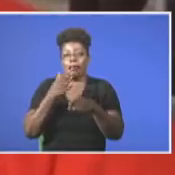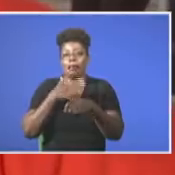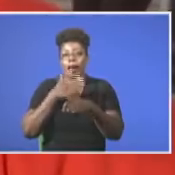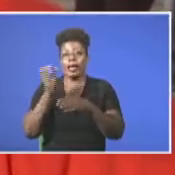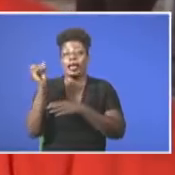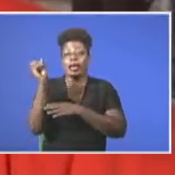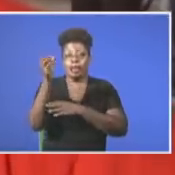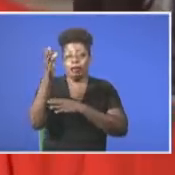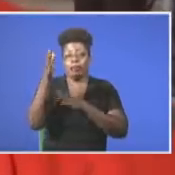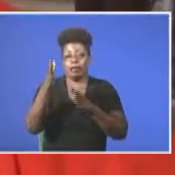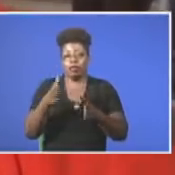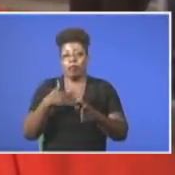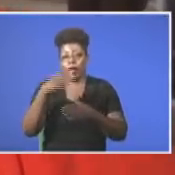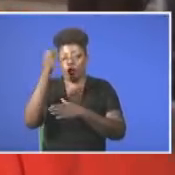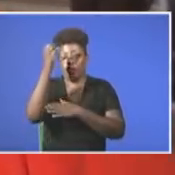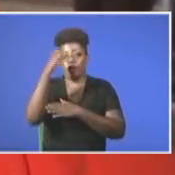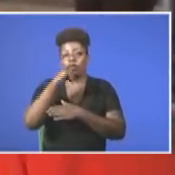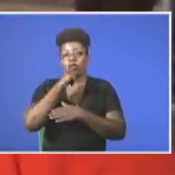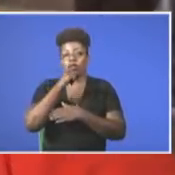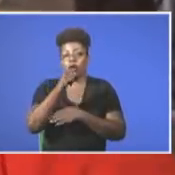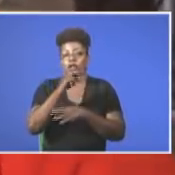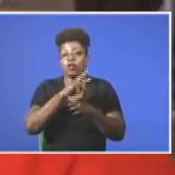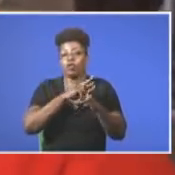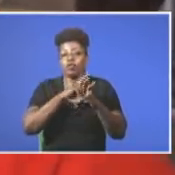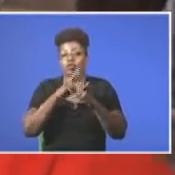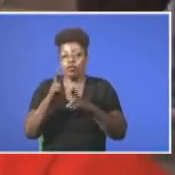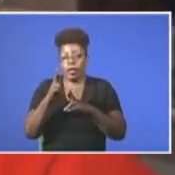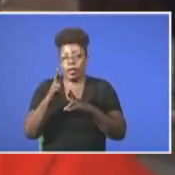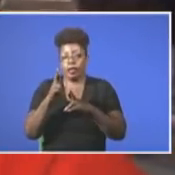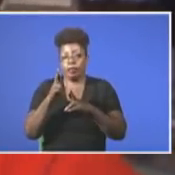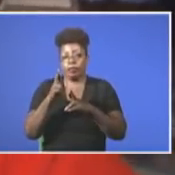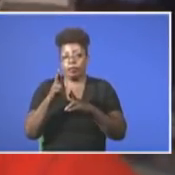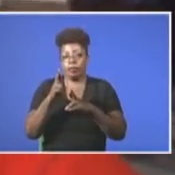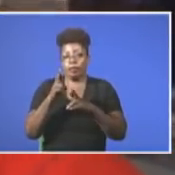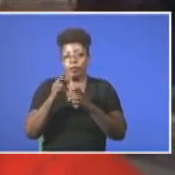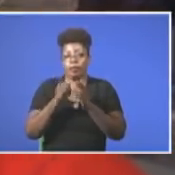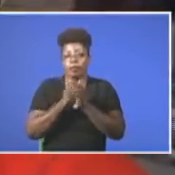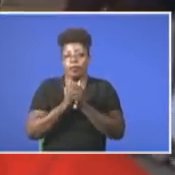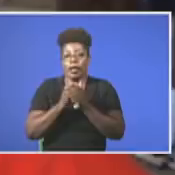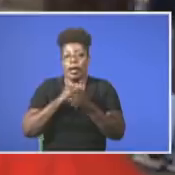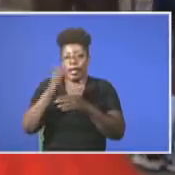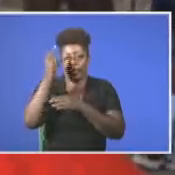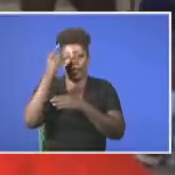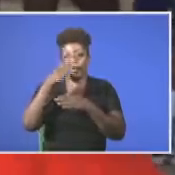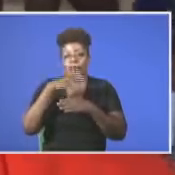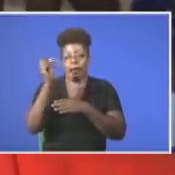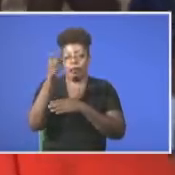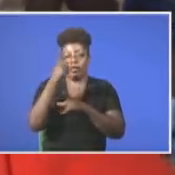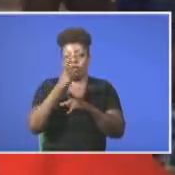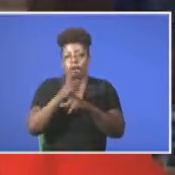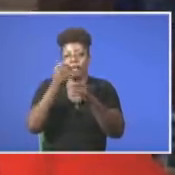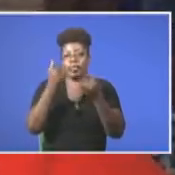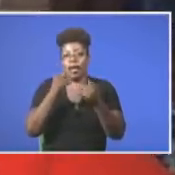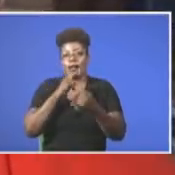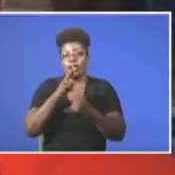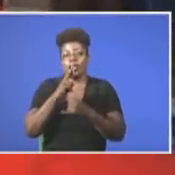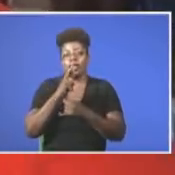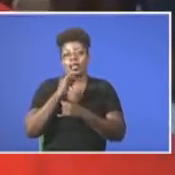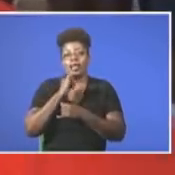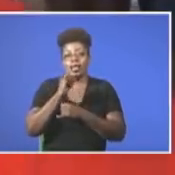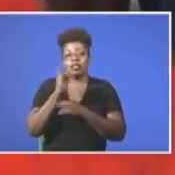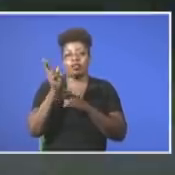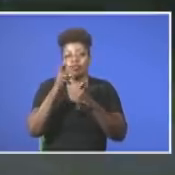in my opinion, was not ready. I think my pitcher right now is ready. And I think that's going to